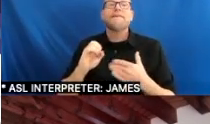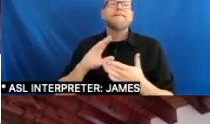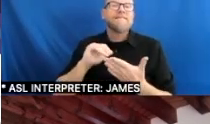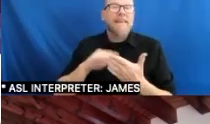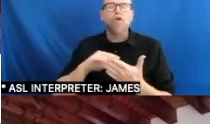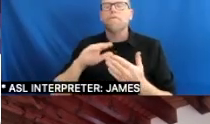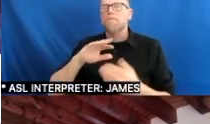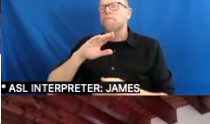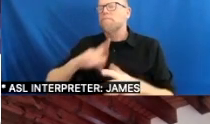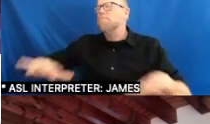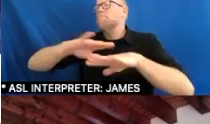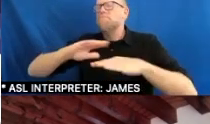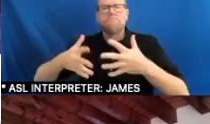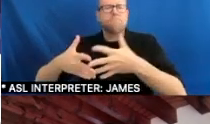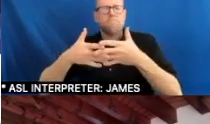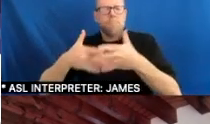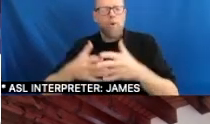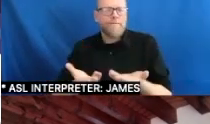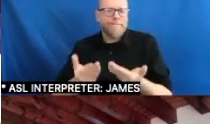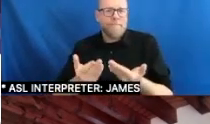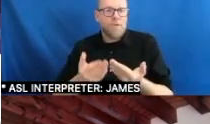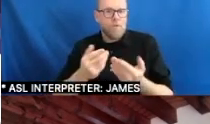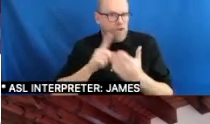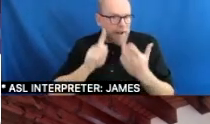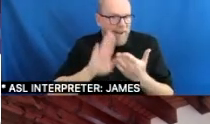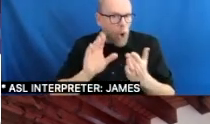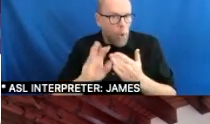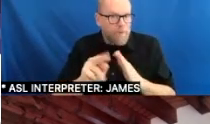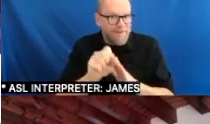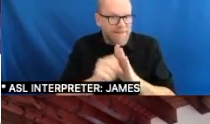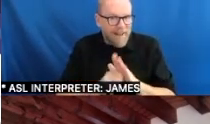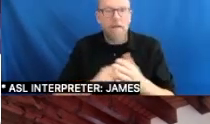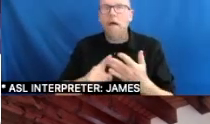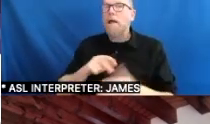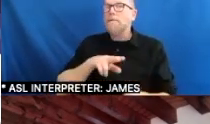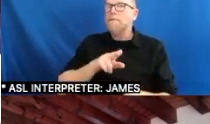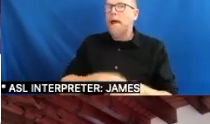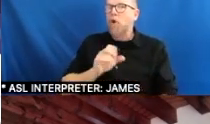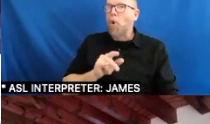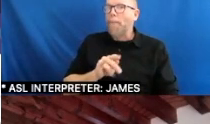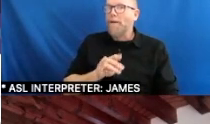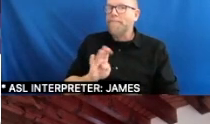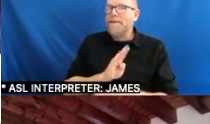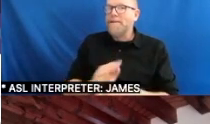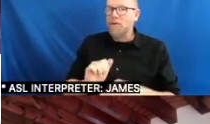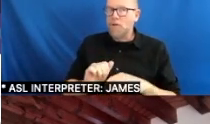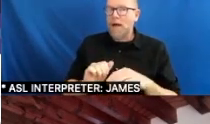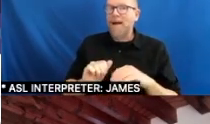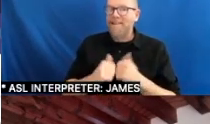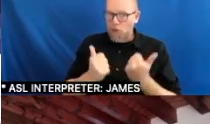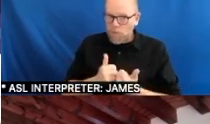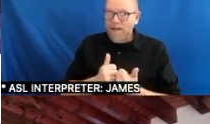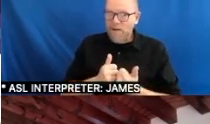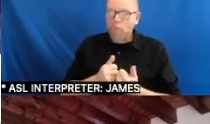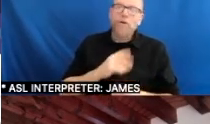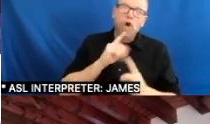so you can look at your own state to see if there's one. There's the National Cooperative Business Association, which was mentioned earlier,